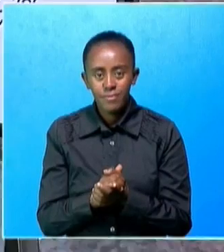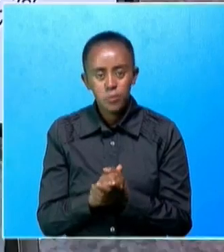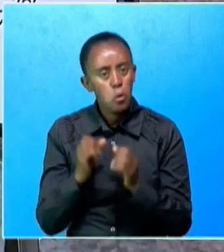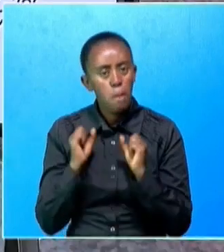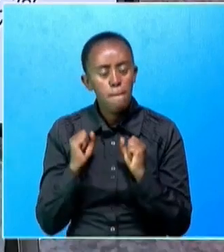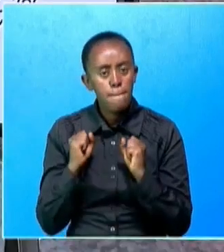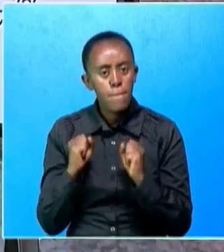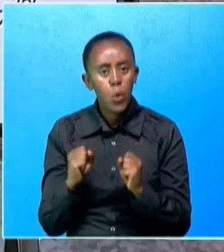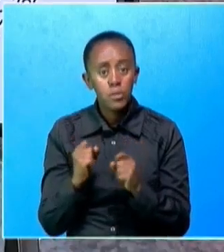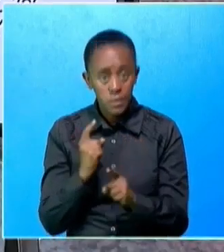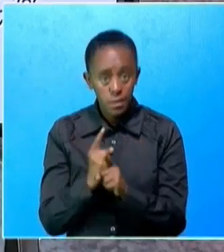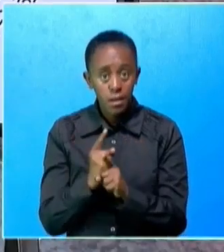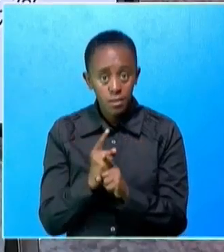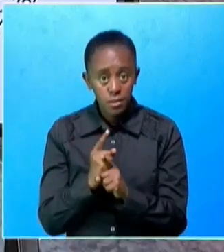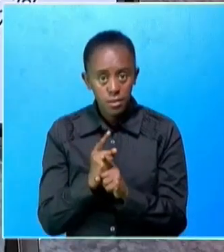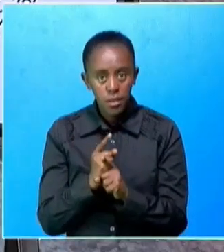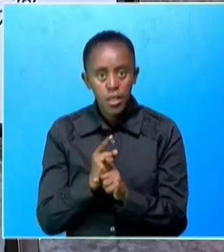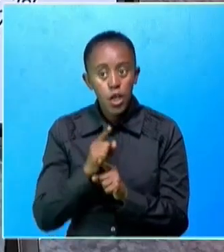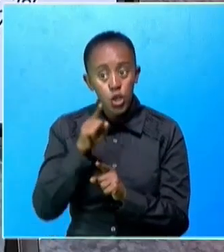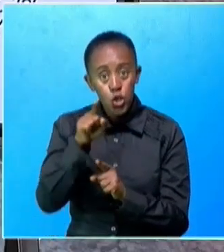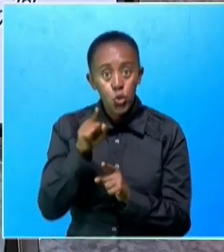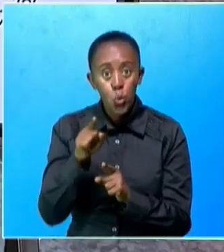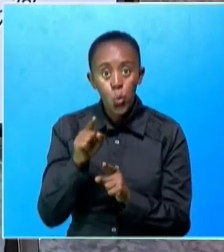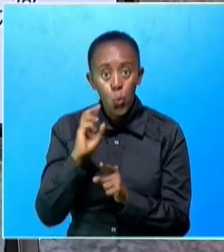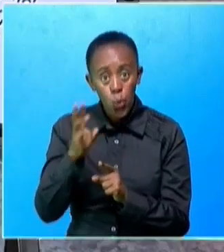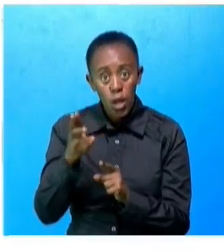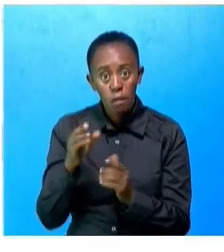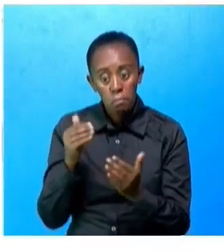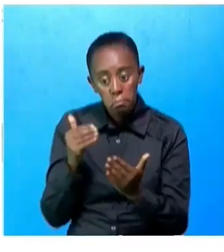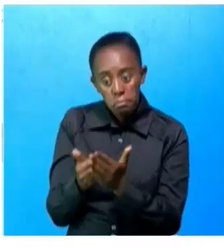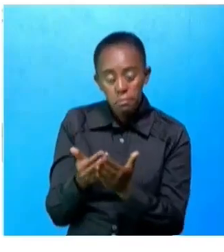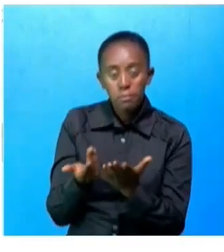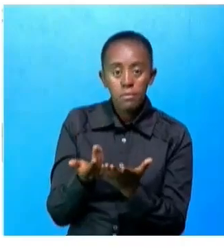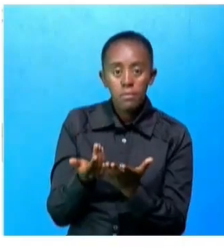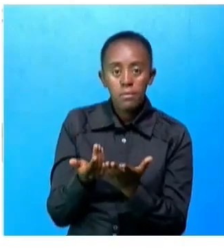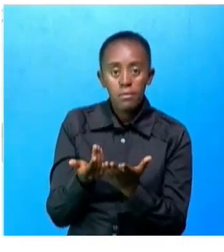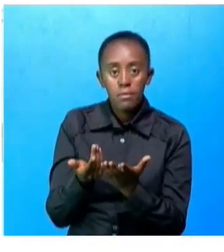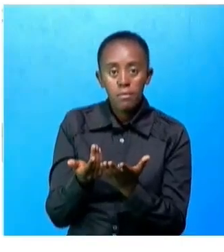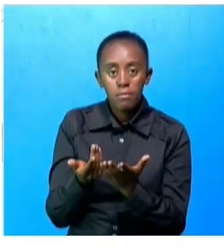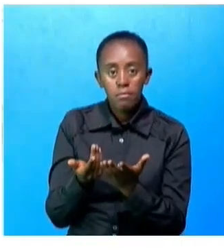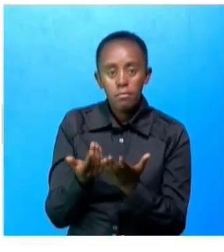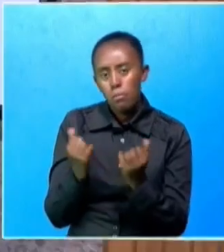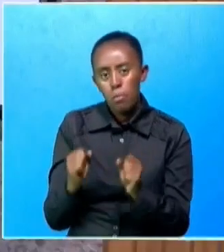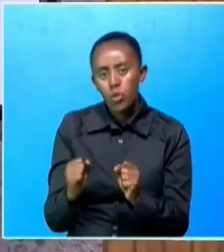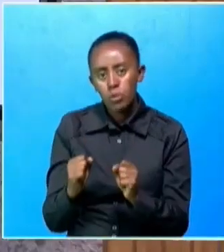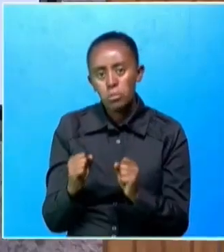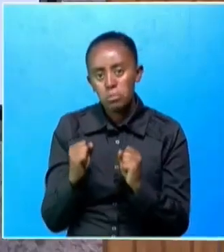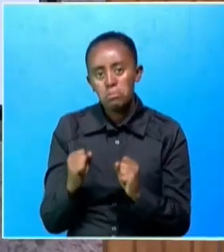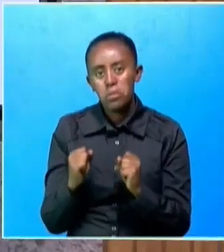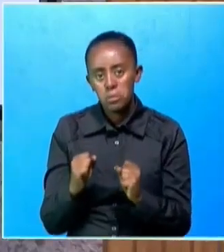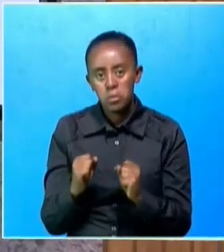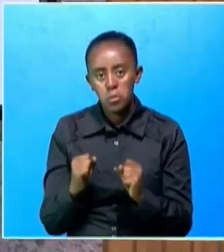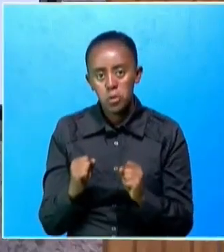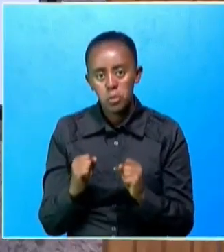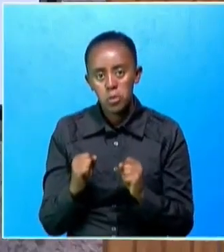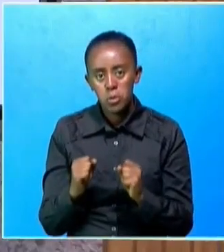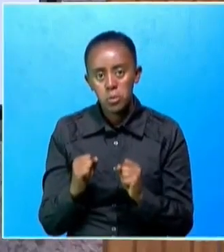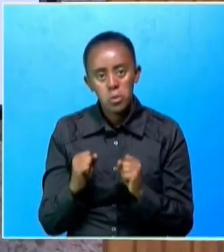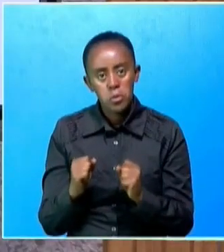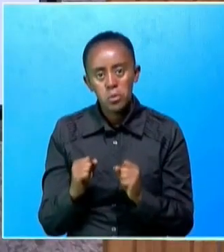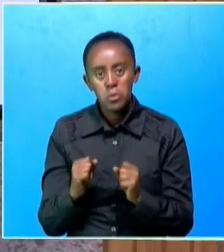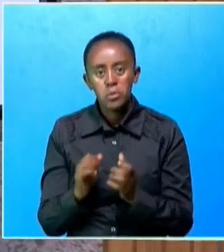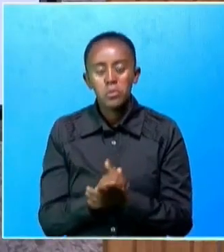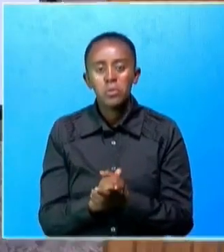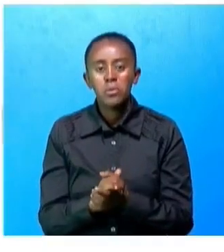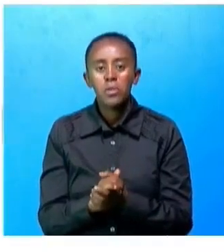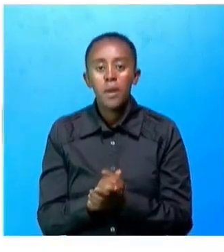Possible, so right? You will get late. If you get late, this is still not possible actually with conjunct time still now.